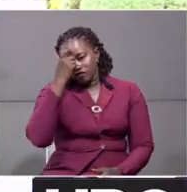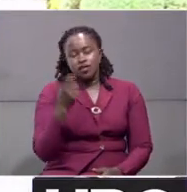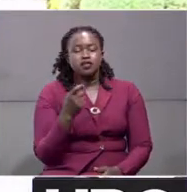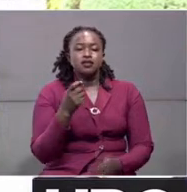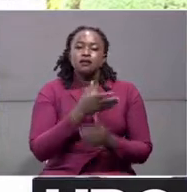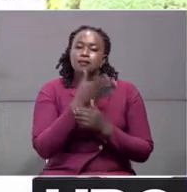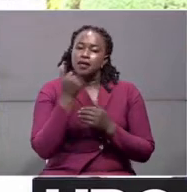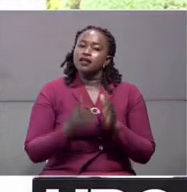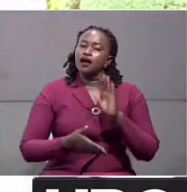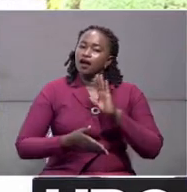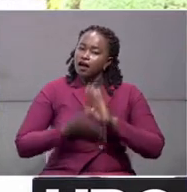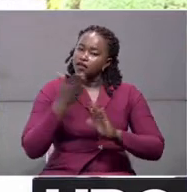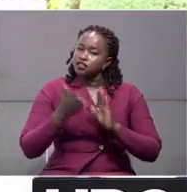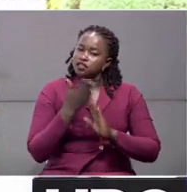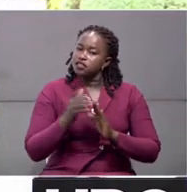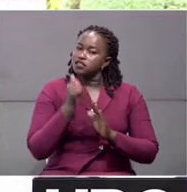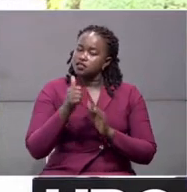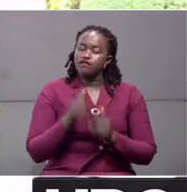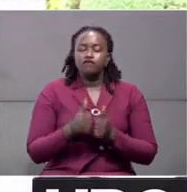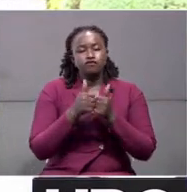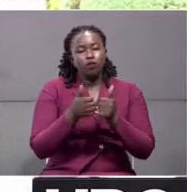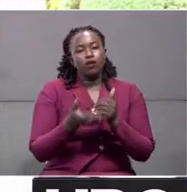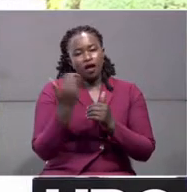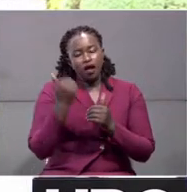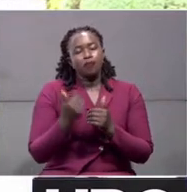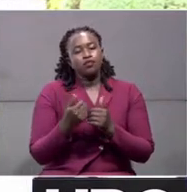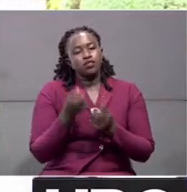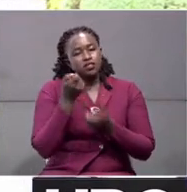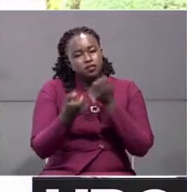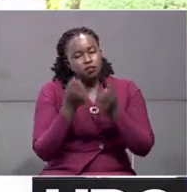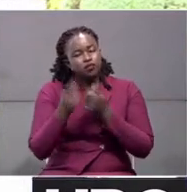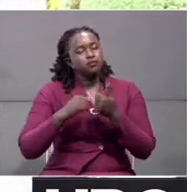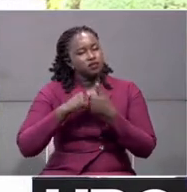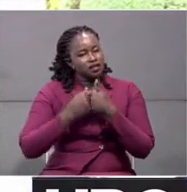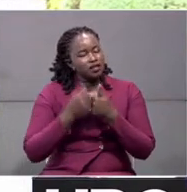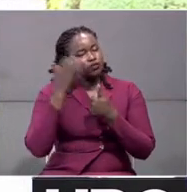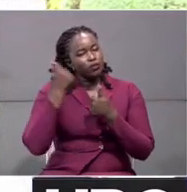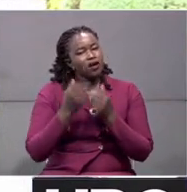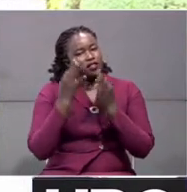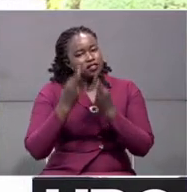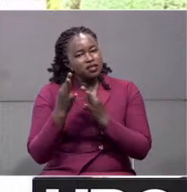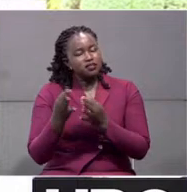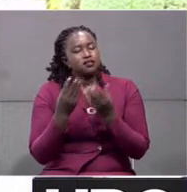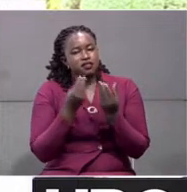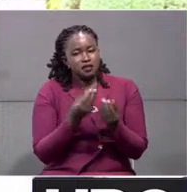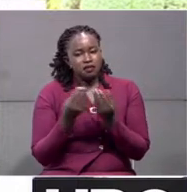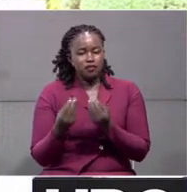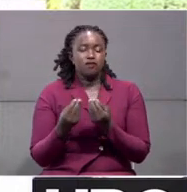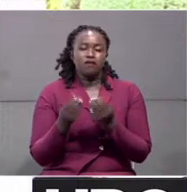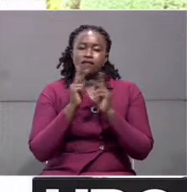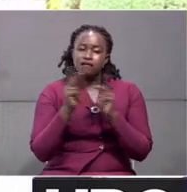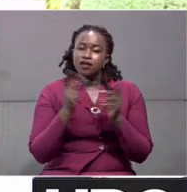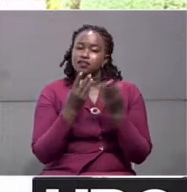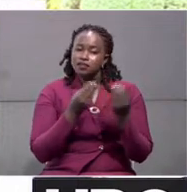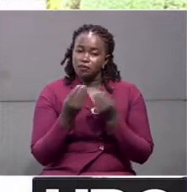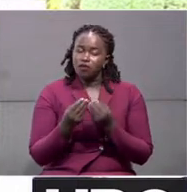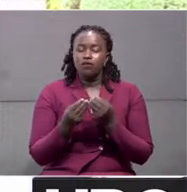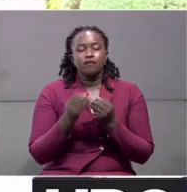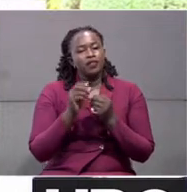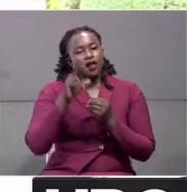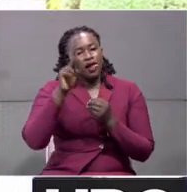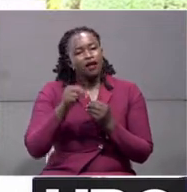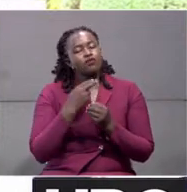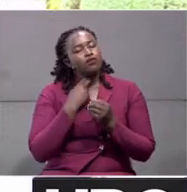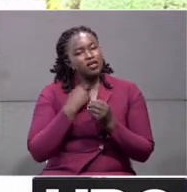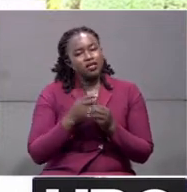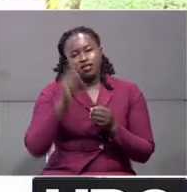it urgently handle these minor challenges, because these things are very simple. There is no need of the